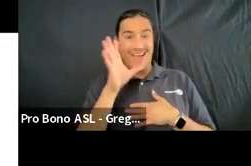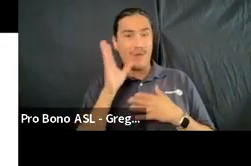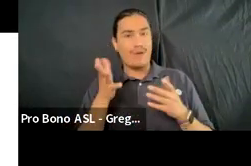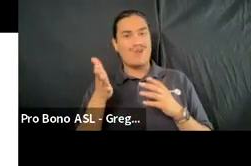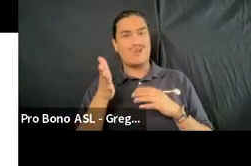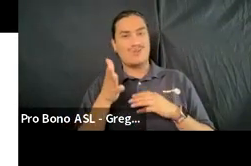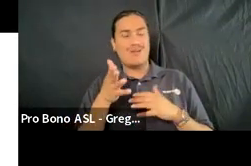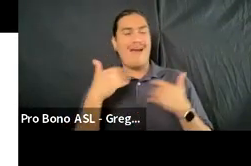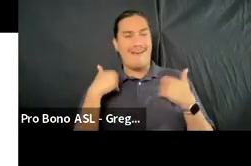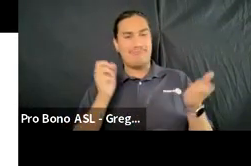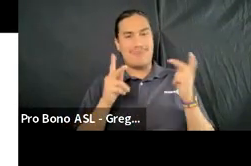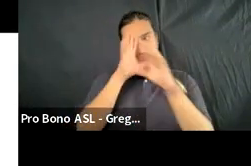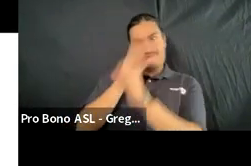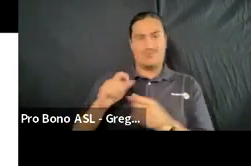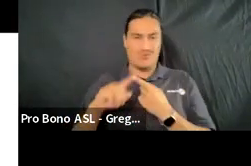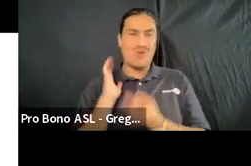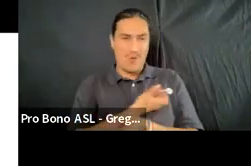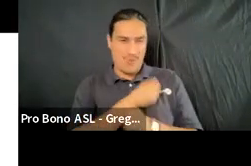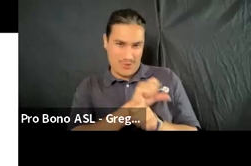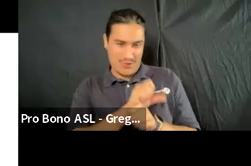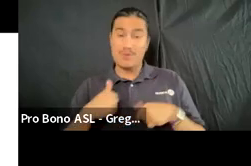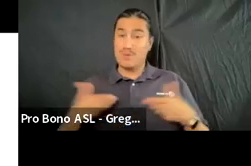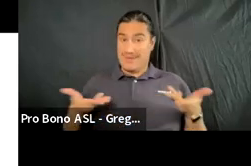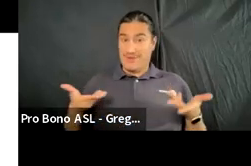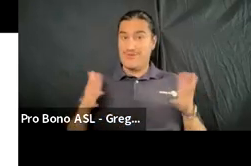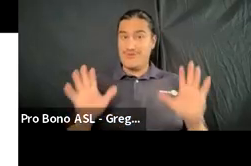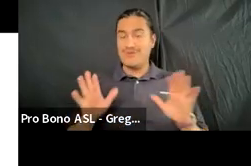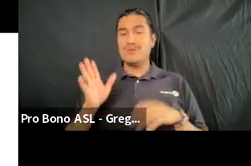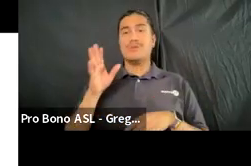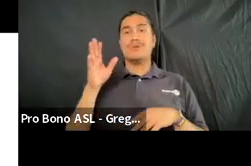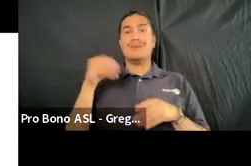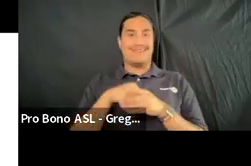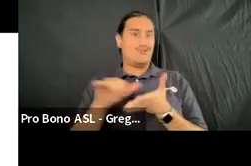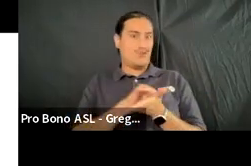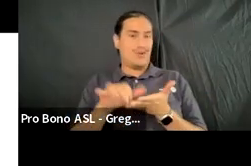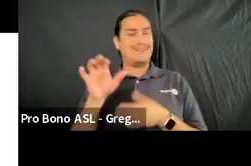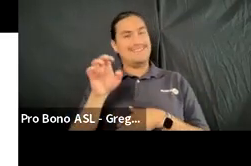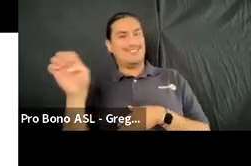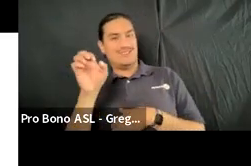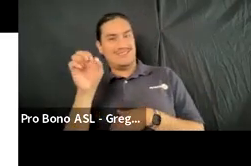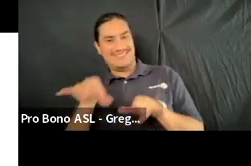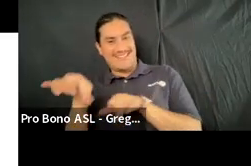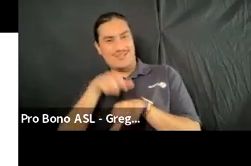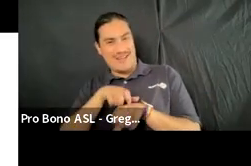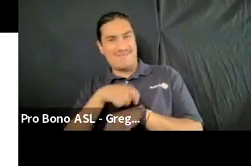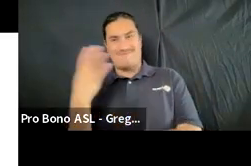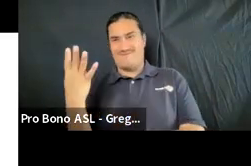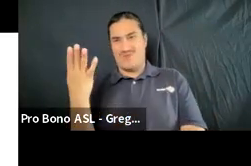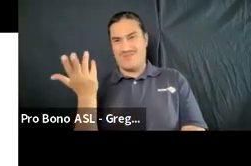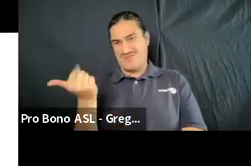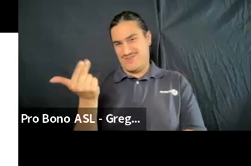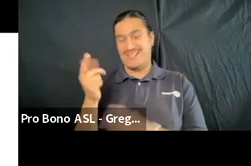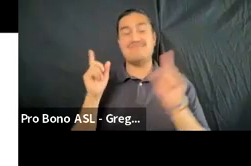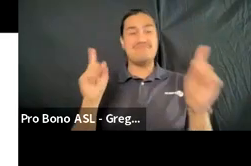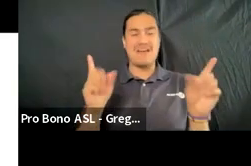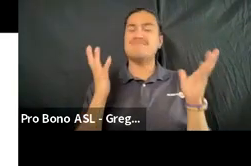place. So I'll be here. It's in New York City, Eastern Standard Time. It's 4:13. But